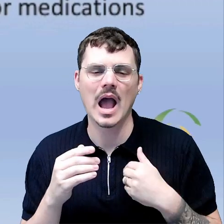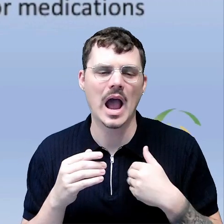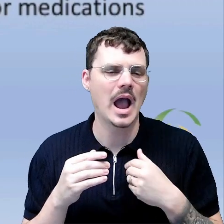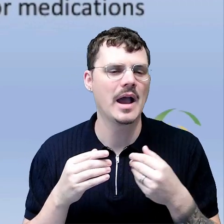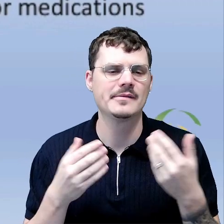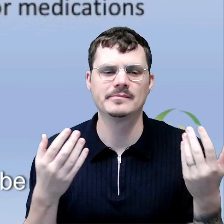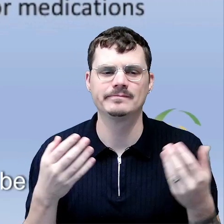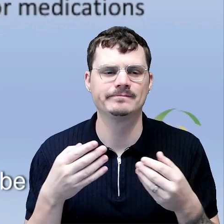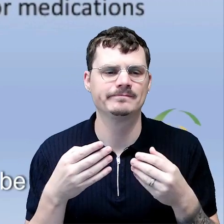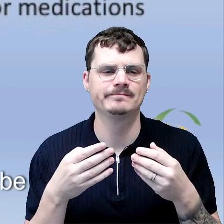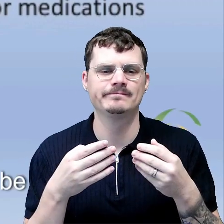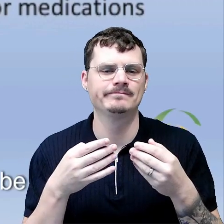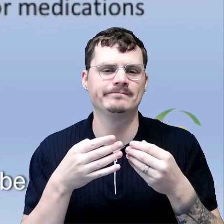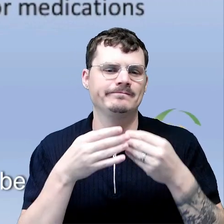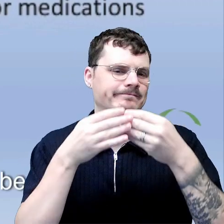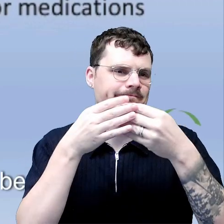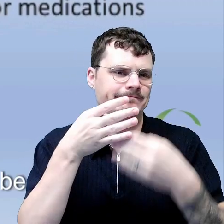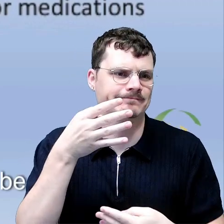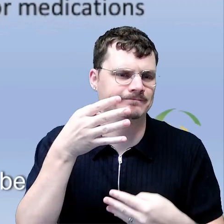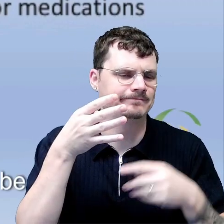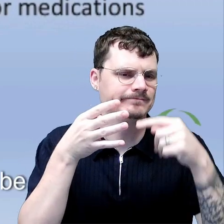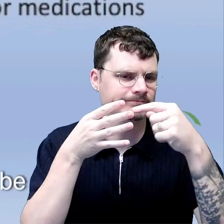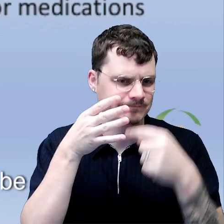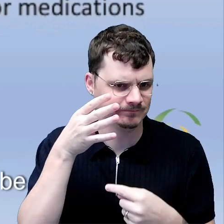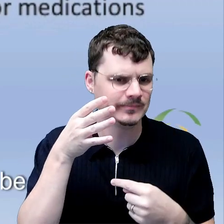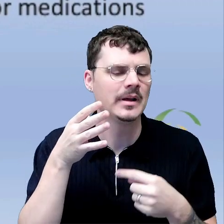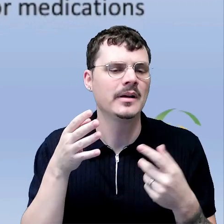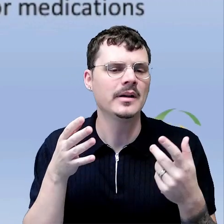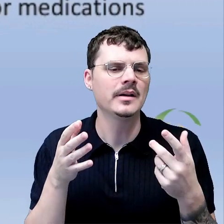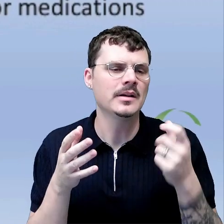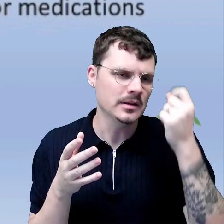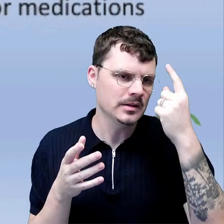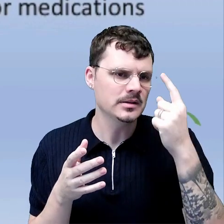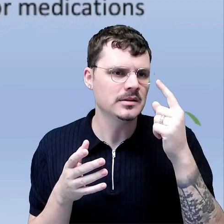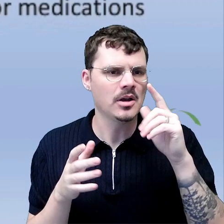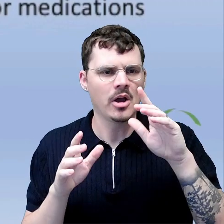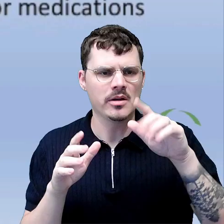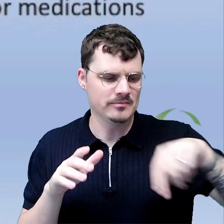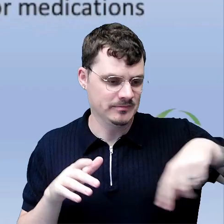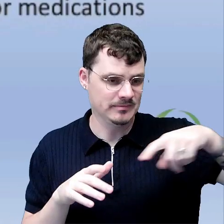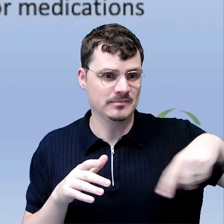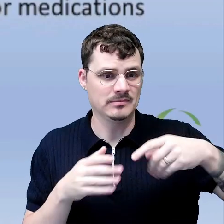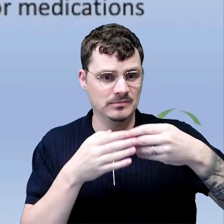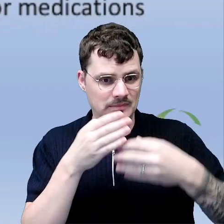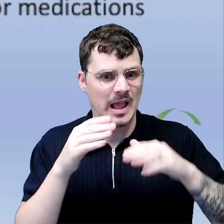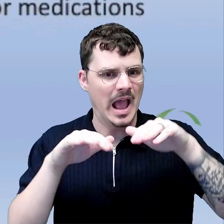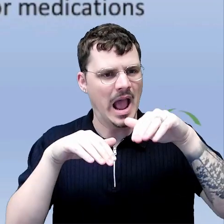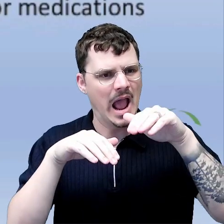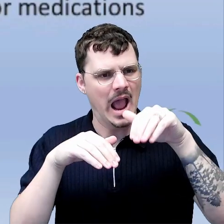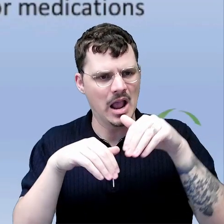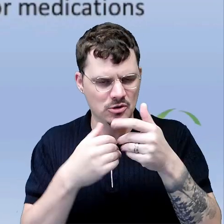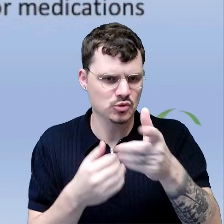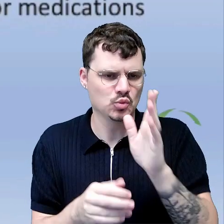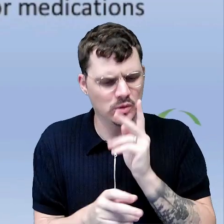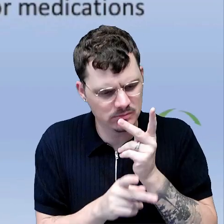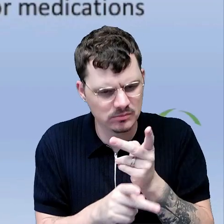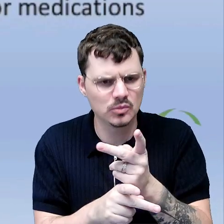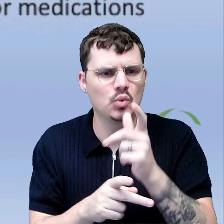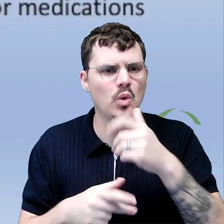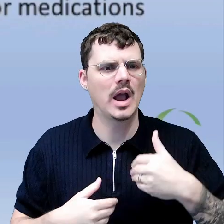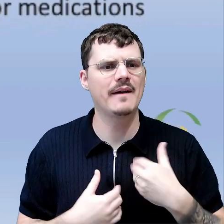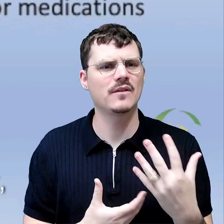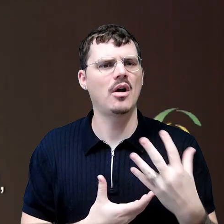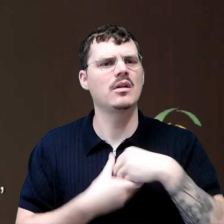of cookbooks published that are supposed to be the key to how you manage people with